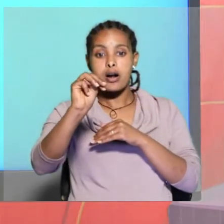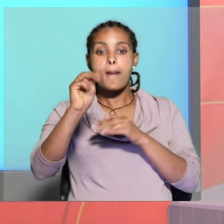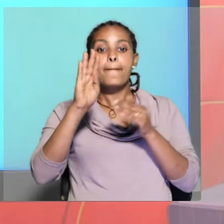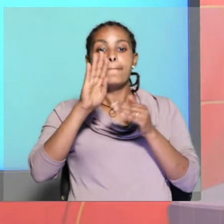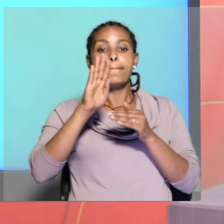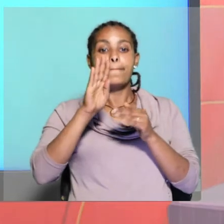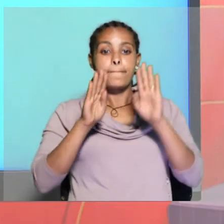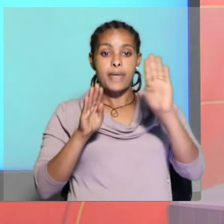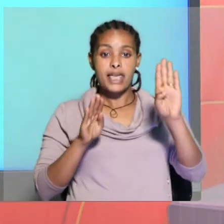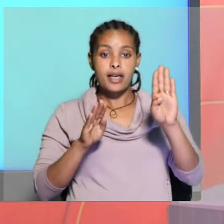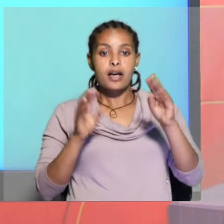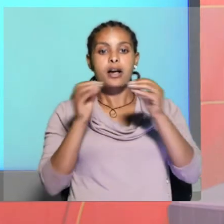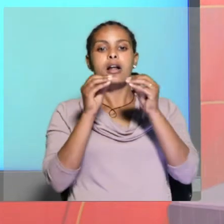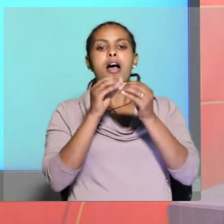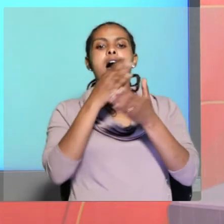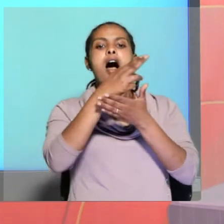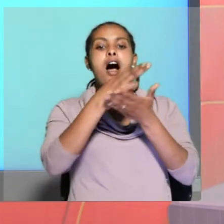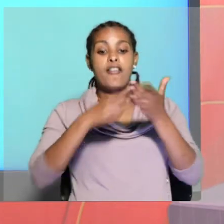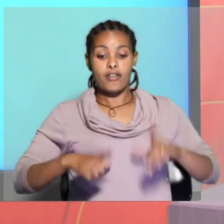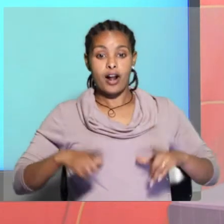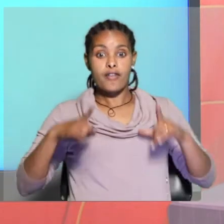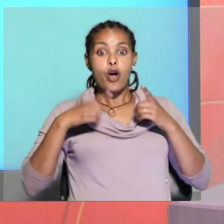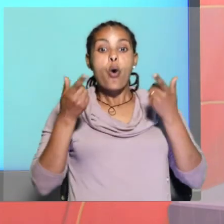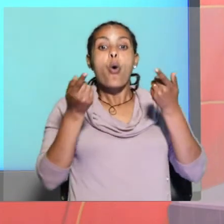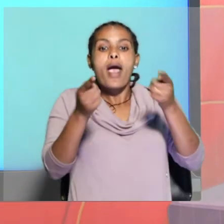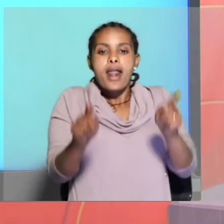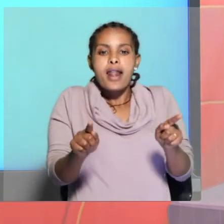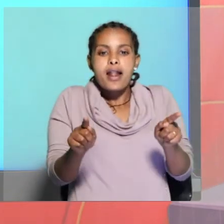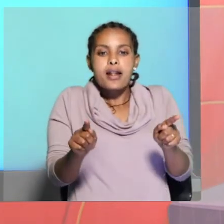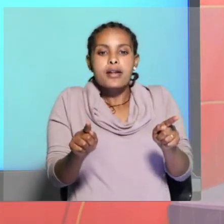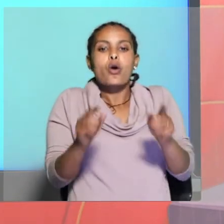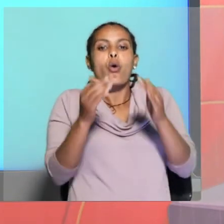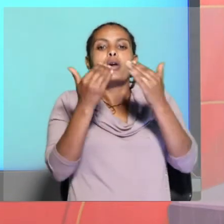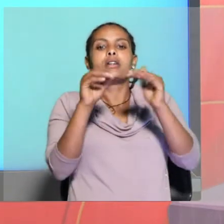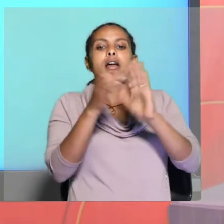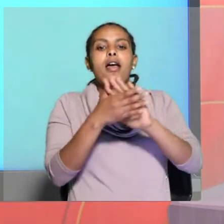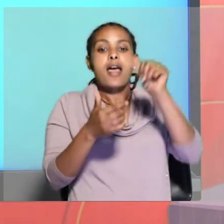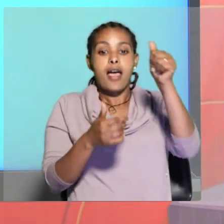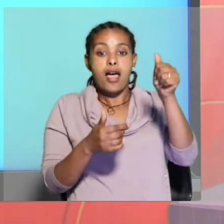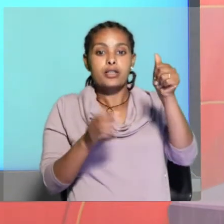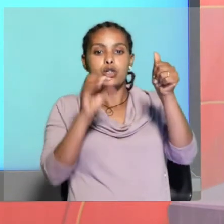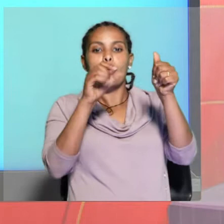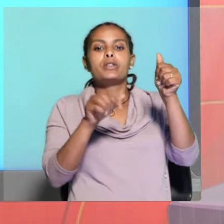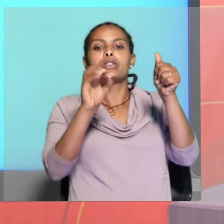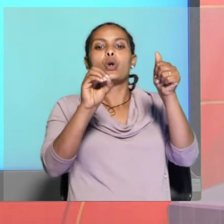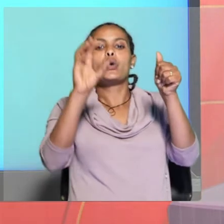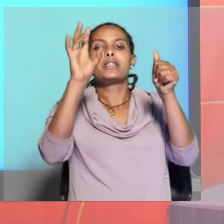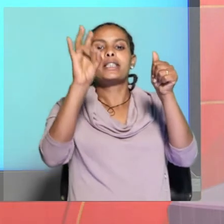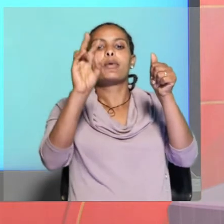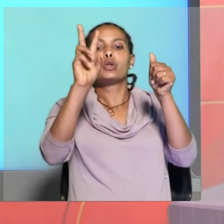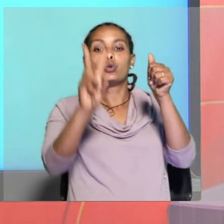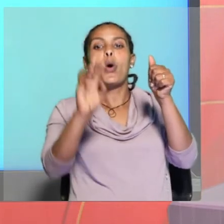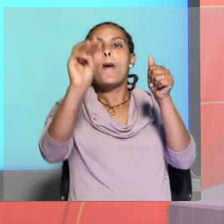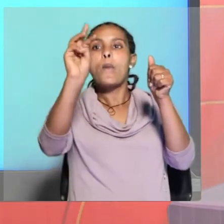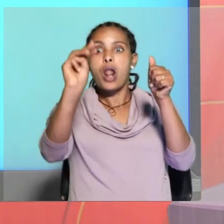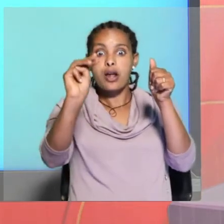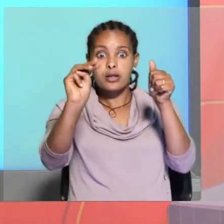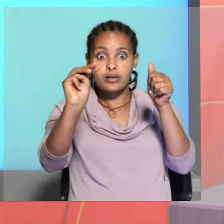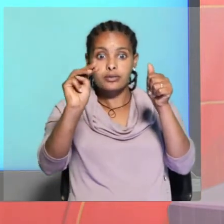B, calculate the half-life when concentration of A equals 0.072